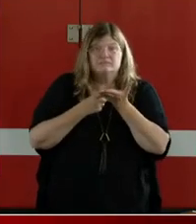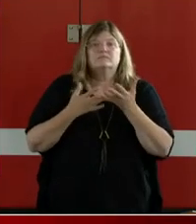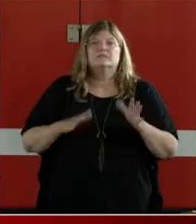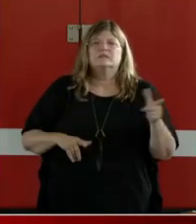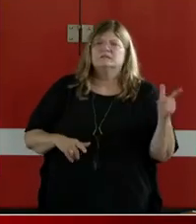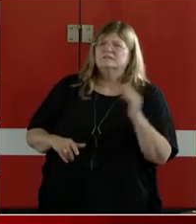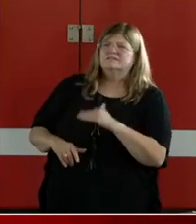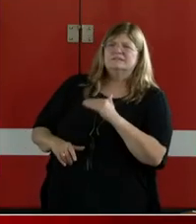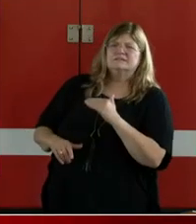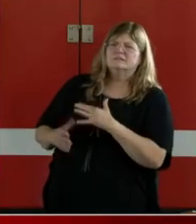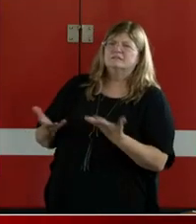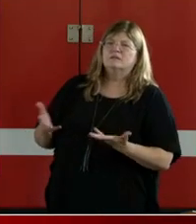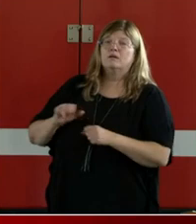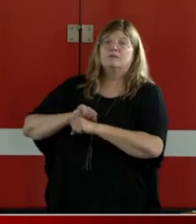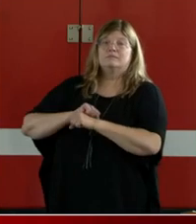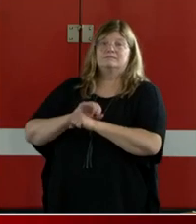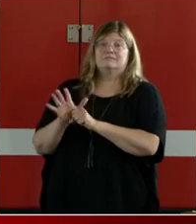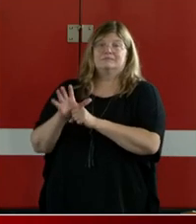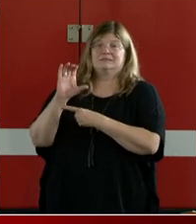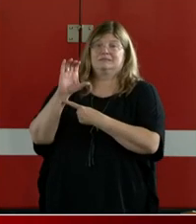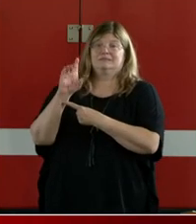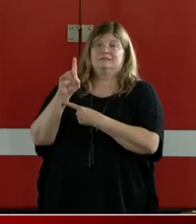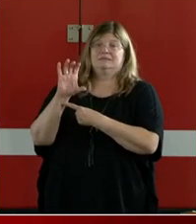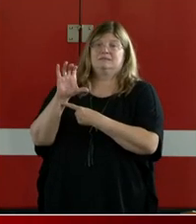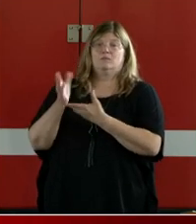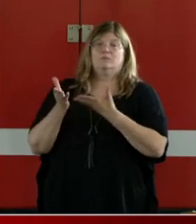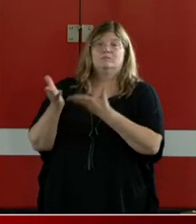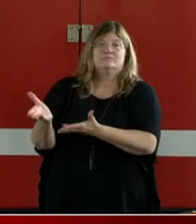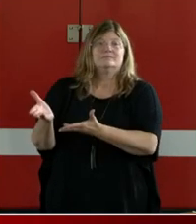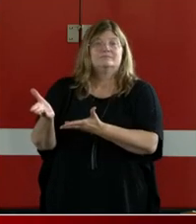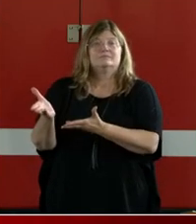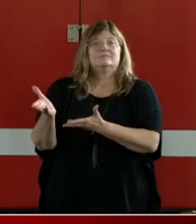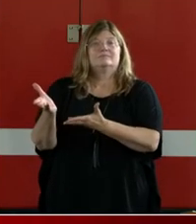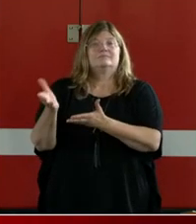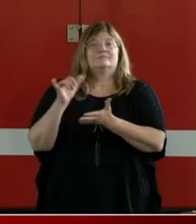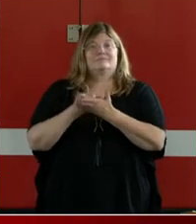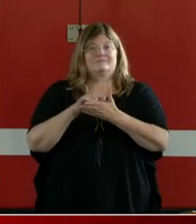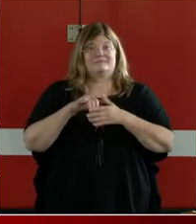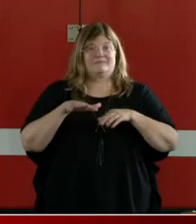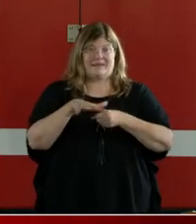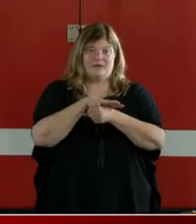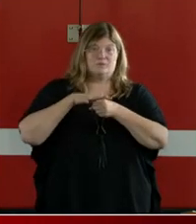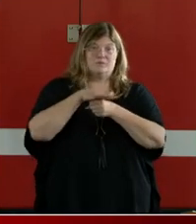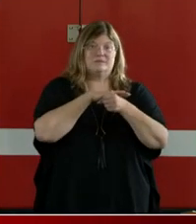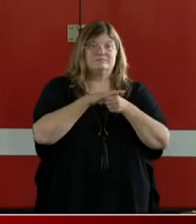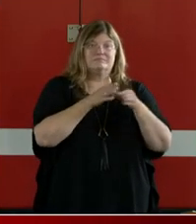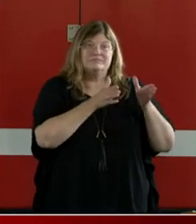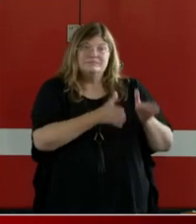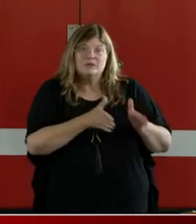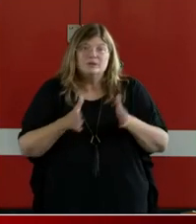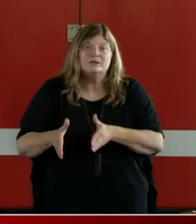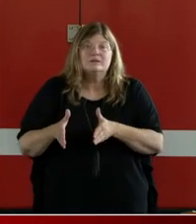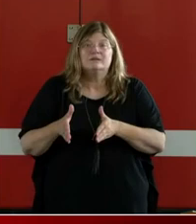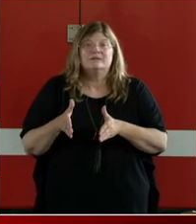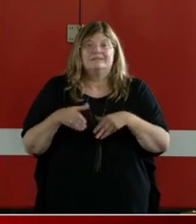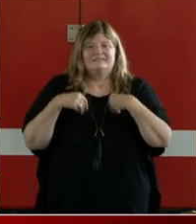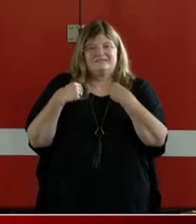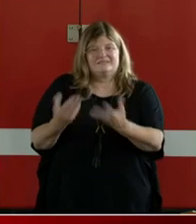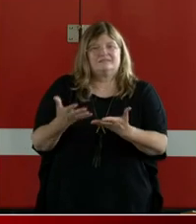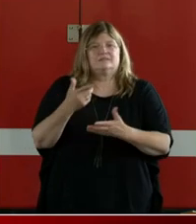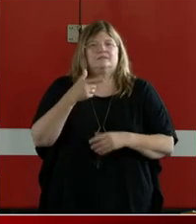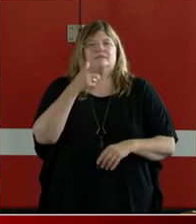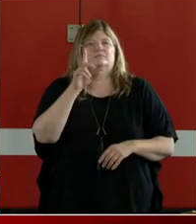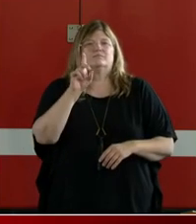The CDC has issued recommendations that jurisdictions begin to prepare to distribute a vaccine to